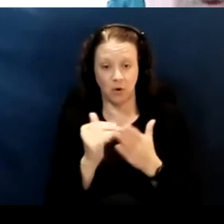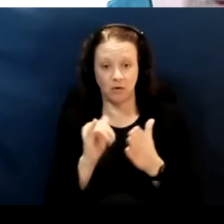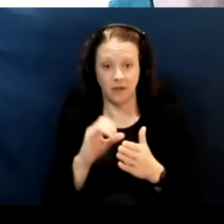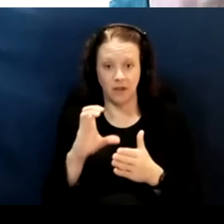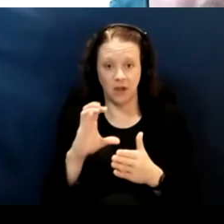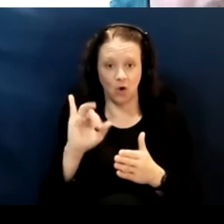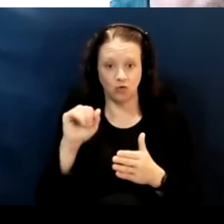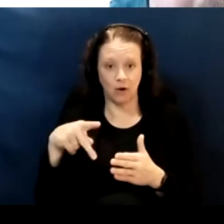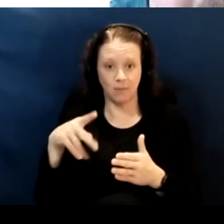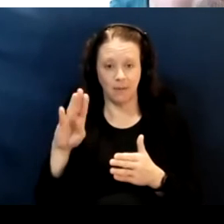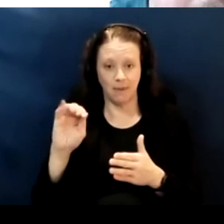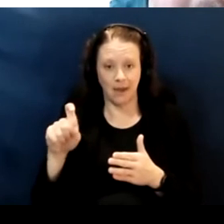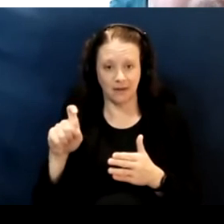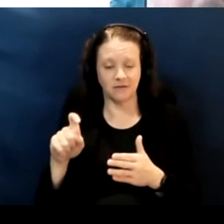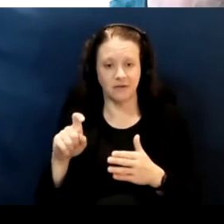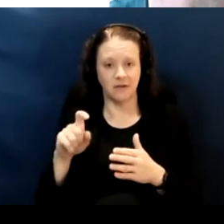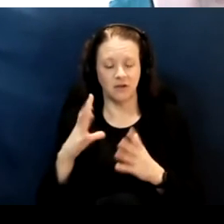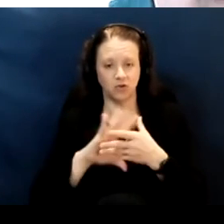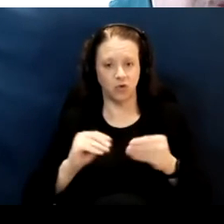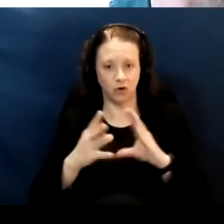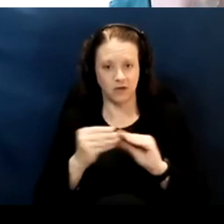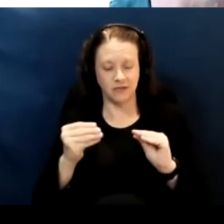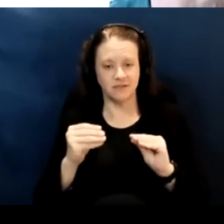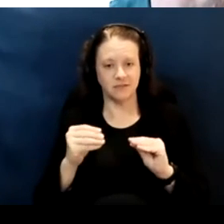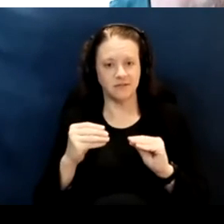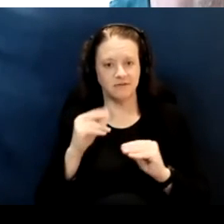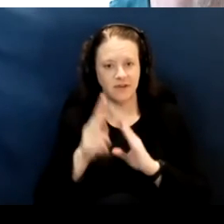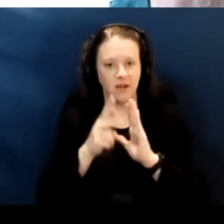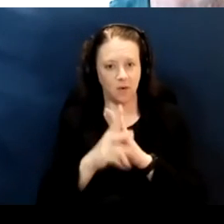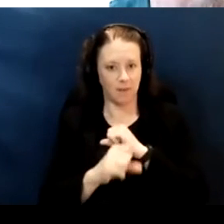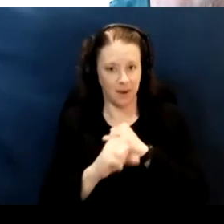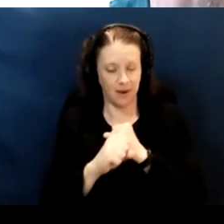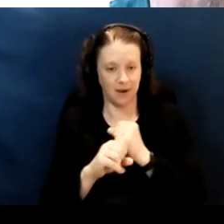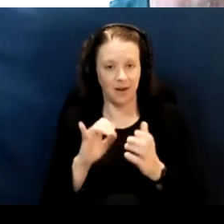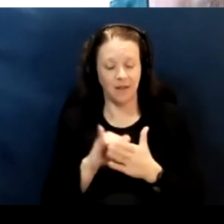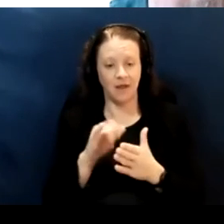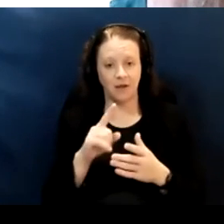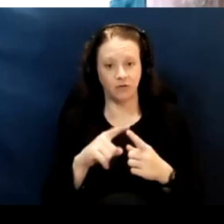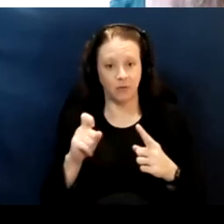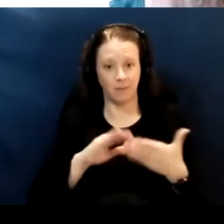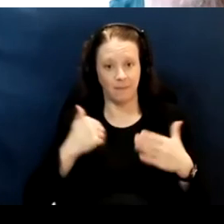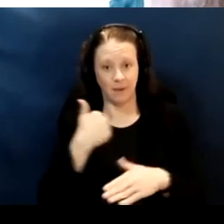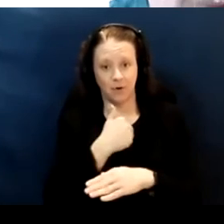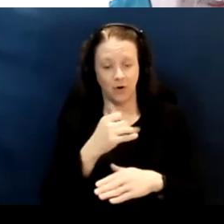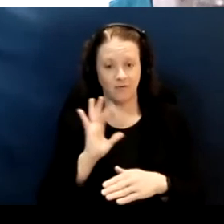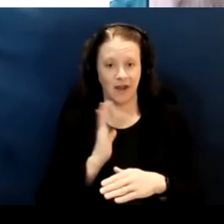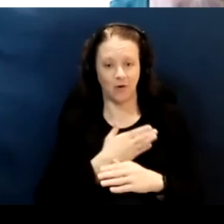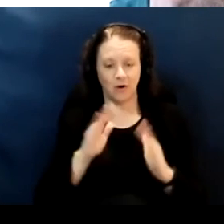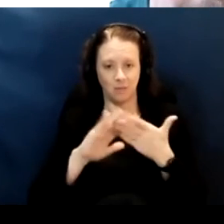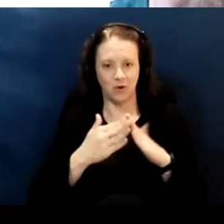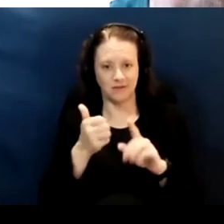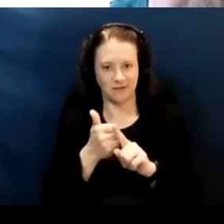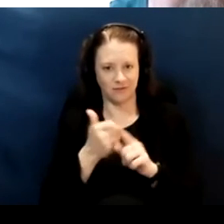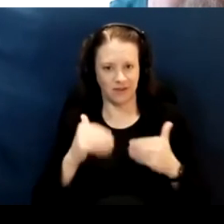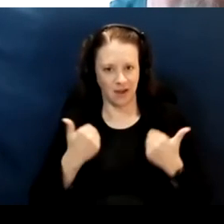Stories video campaign also, is from a member of our community who is a youth and was